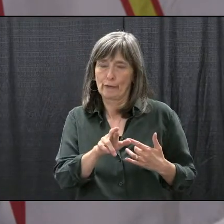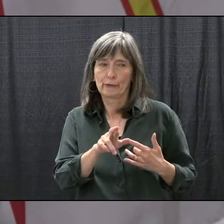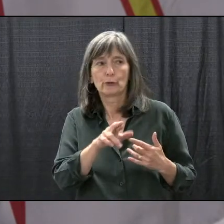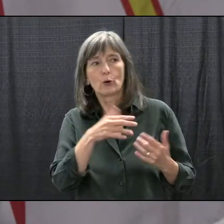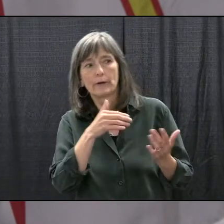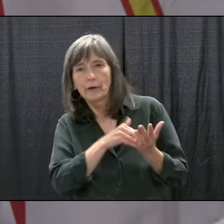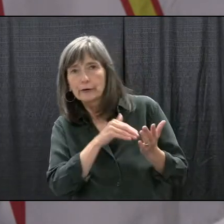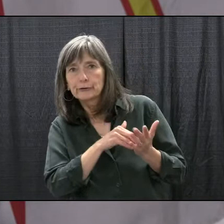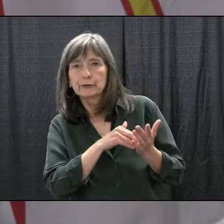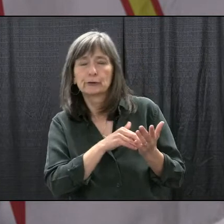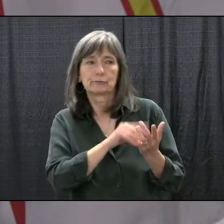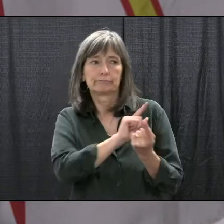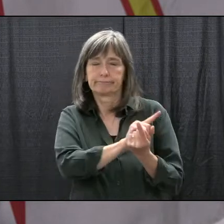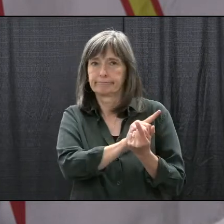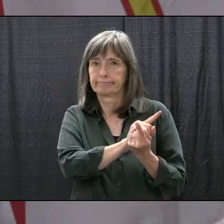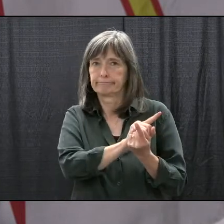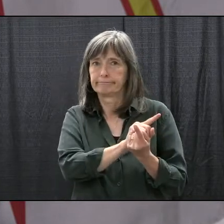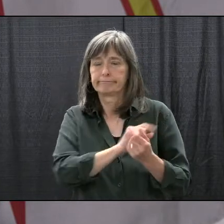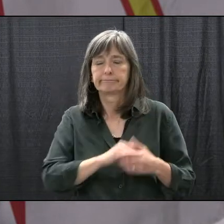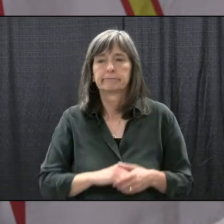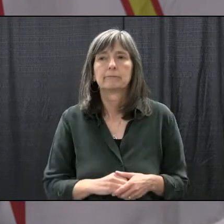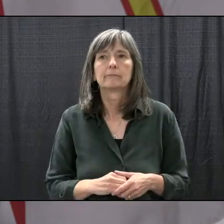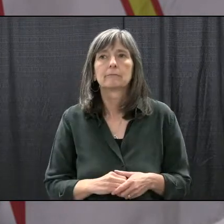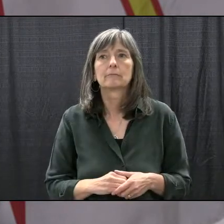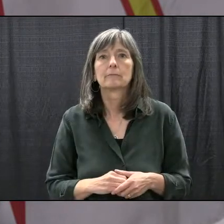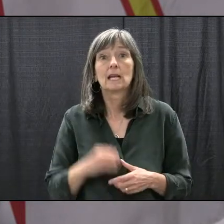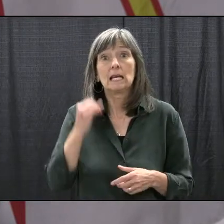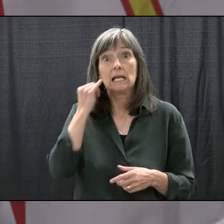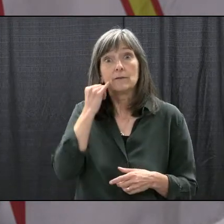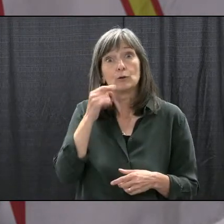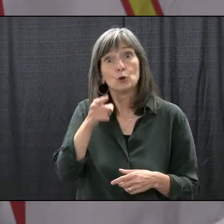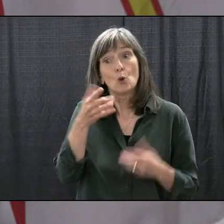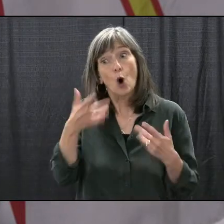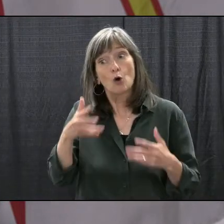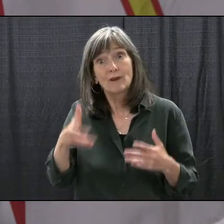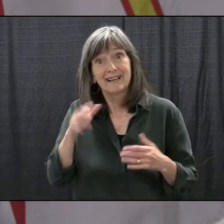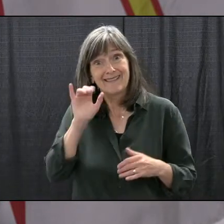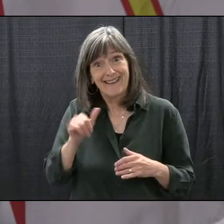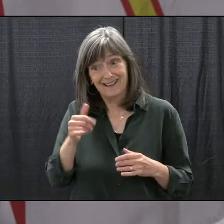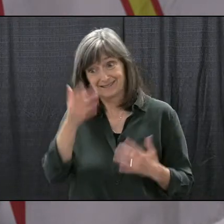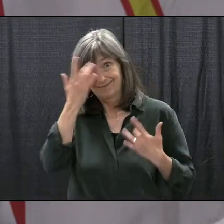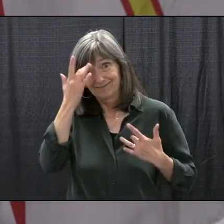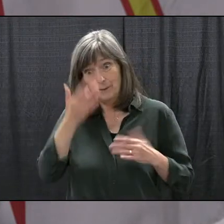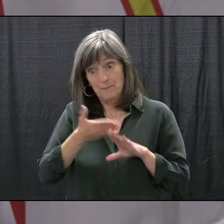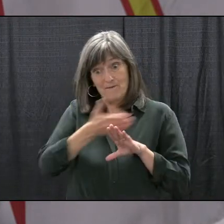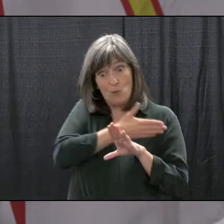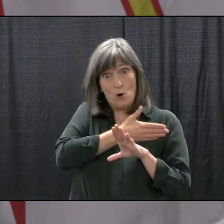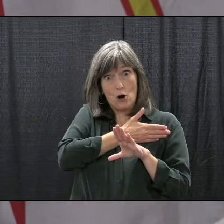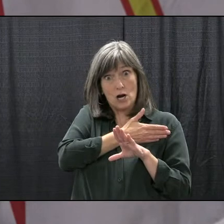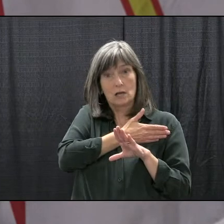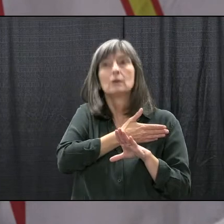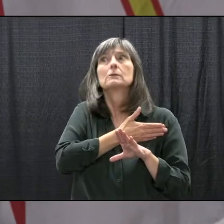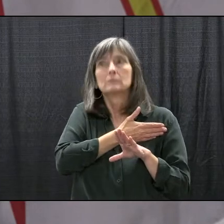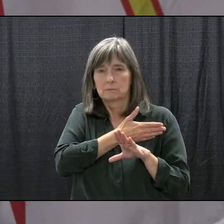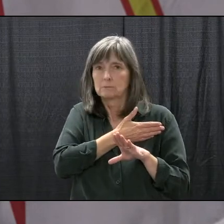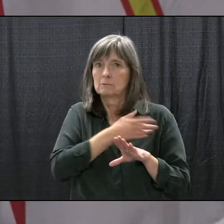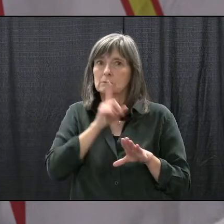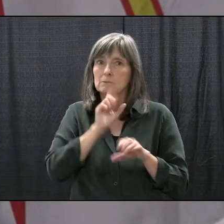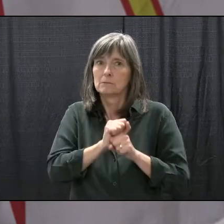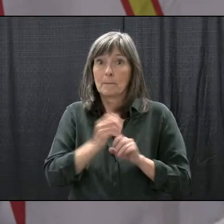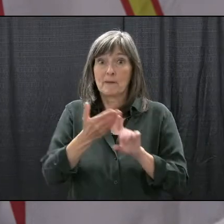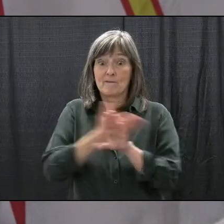their healthcare practitioners and anyone who has a diagnosis of that or has had a diagnosis of that in the past to certainly have a